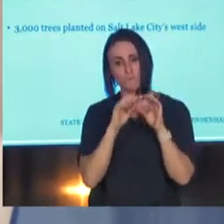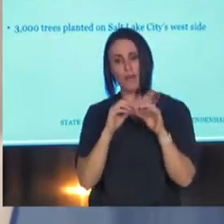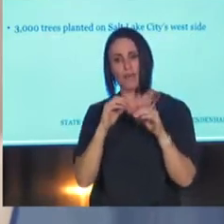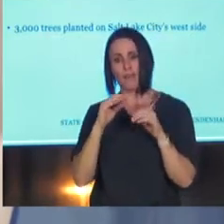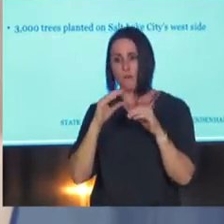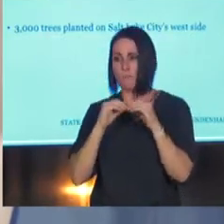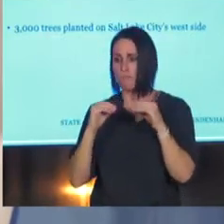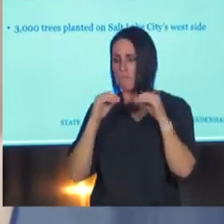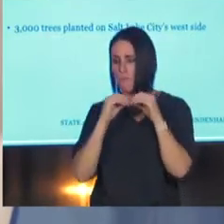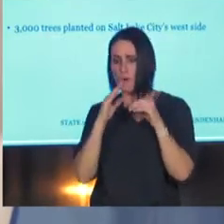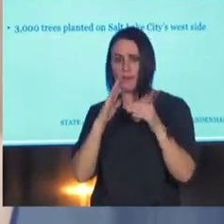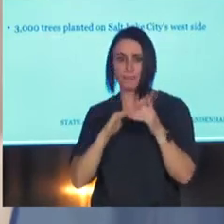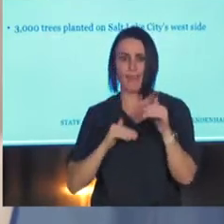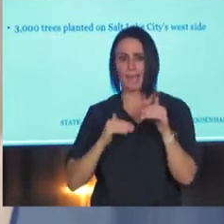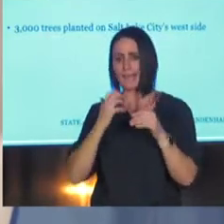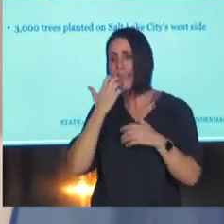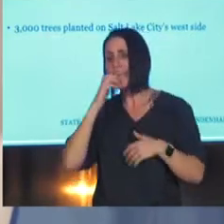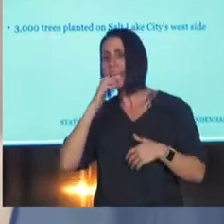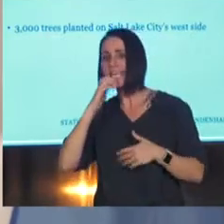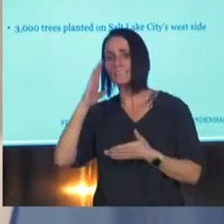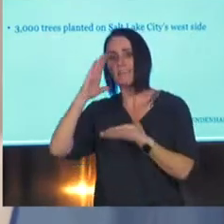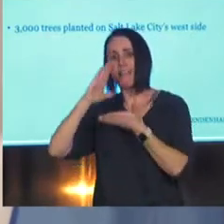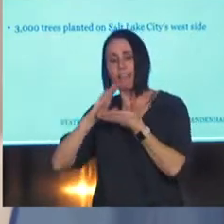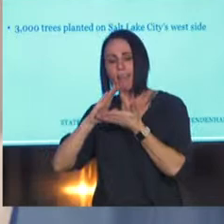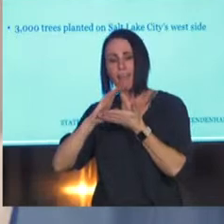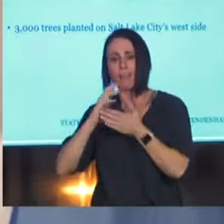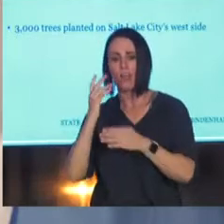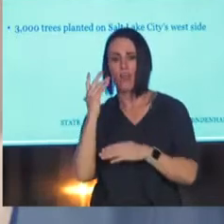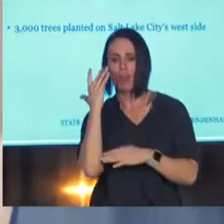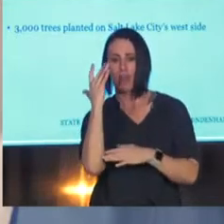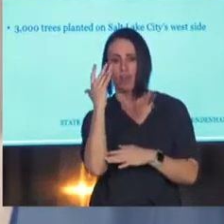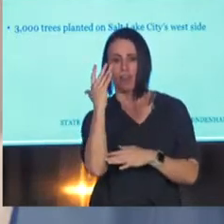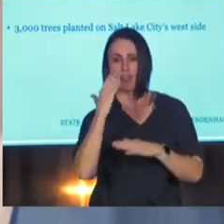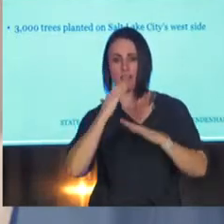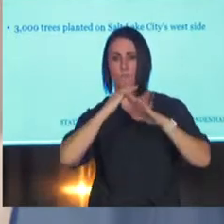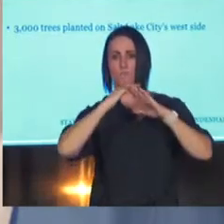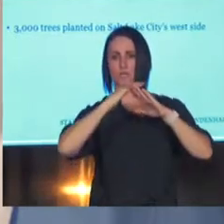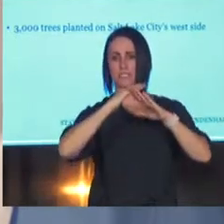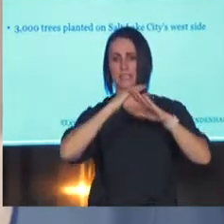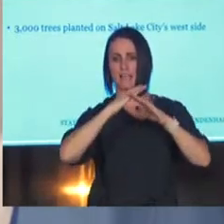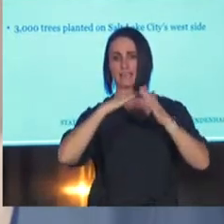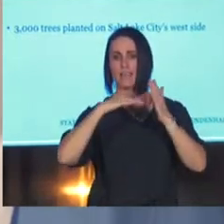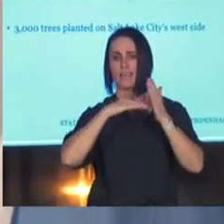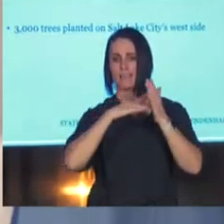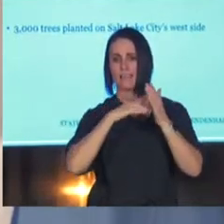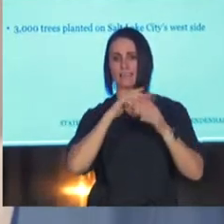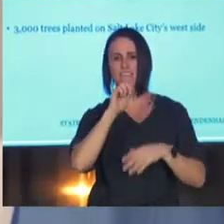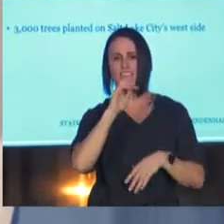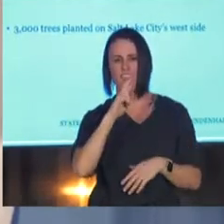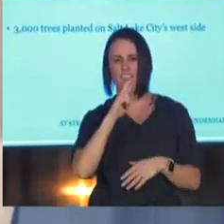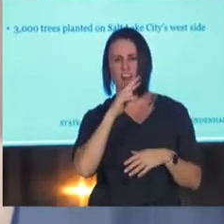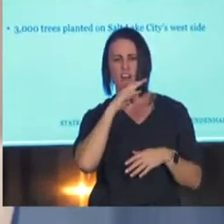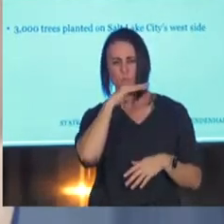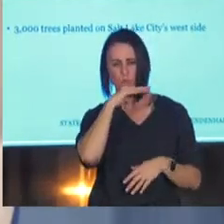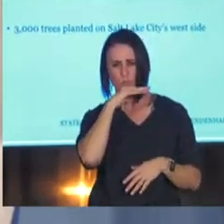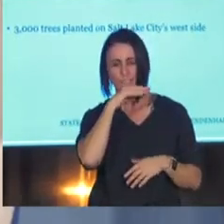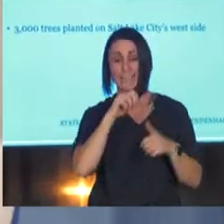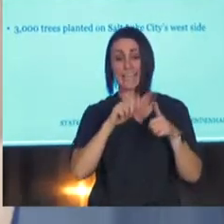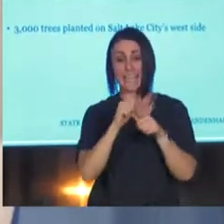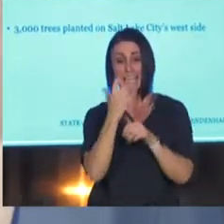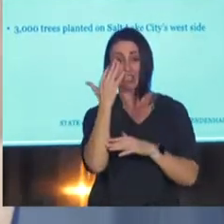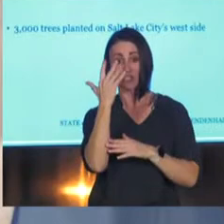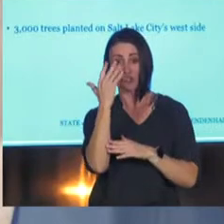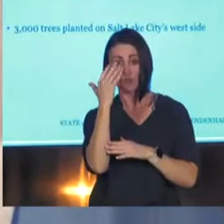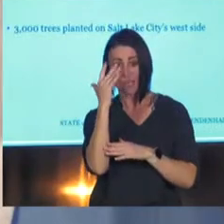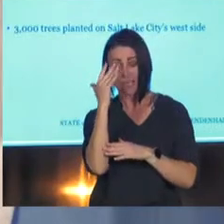reduction. These trees are growing up to serve on the front lines of our fight against air pollution. Each tree will grow